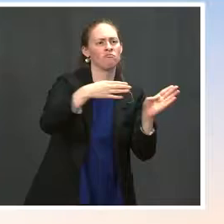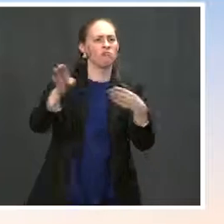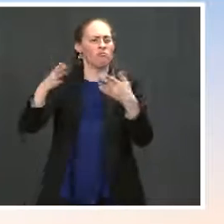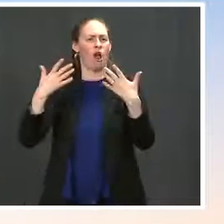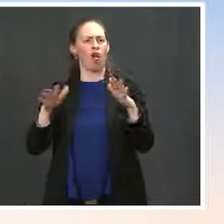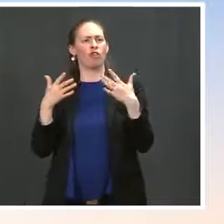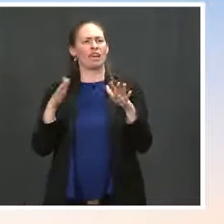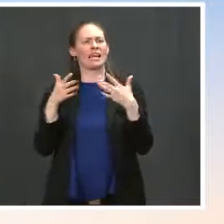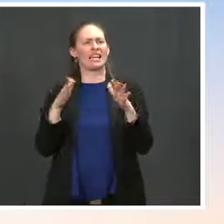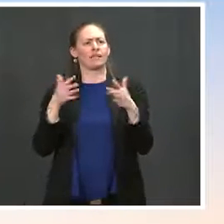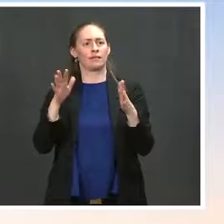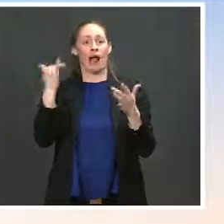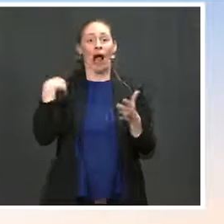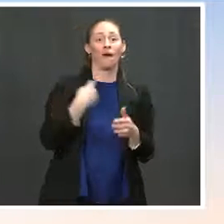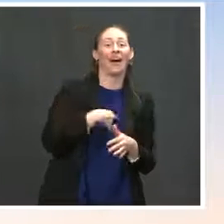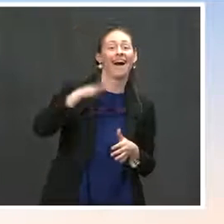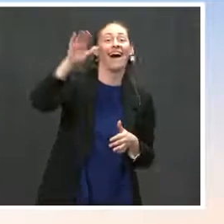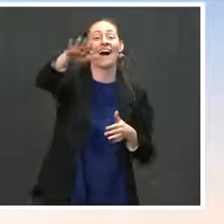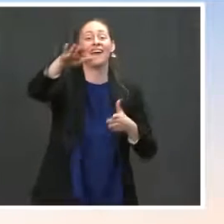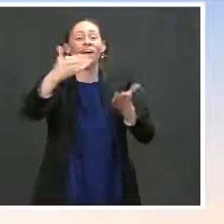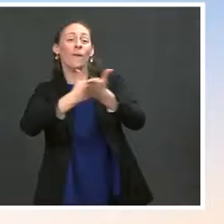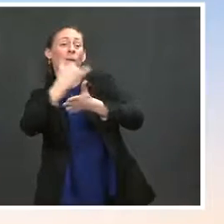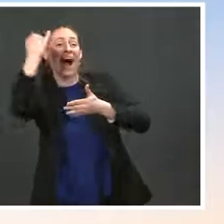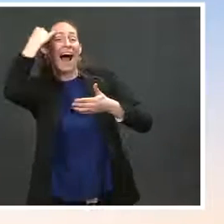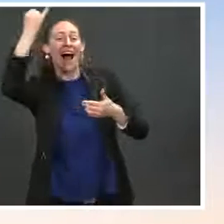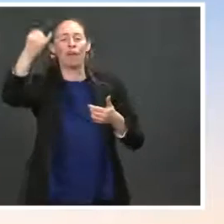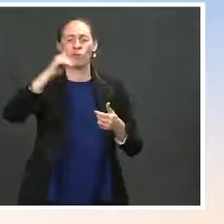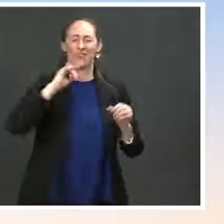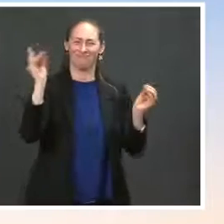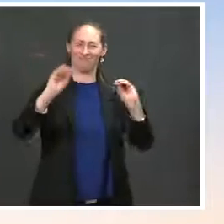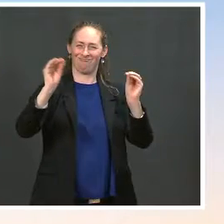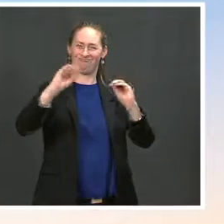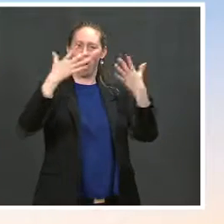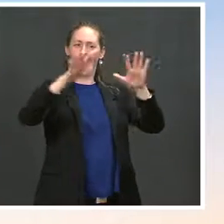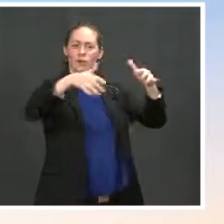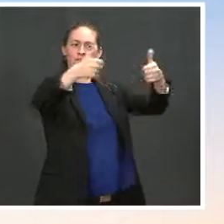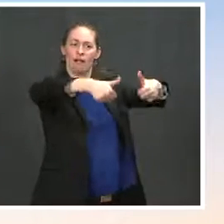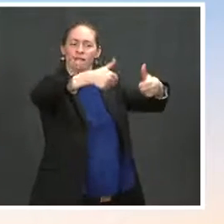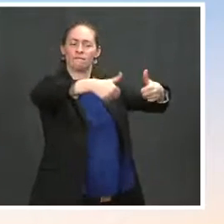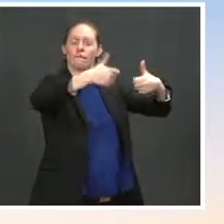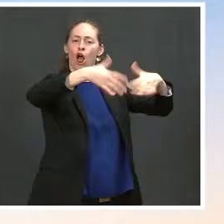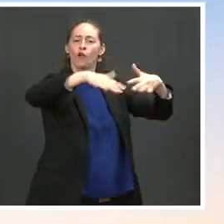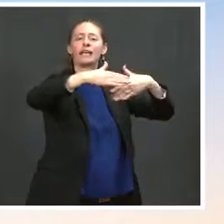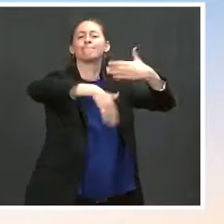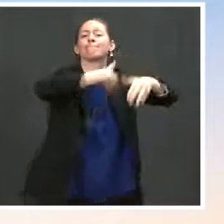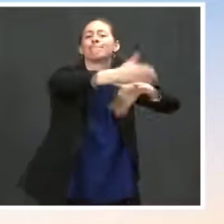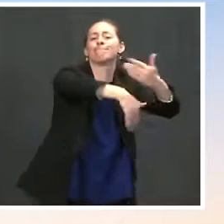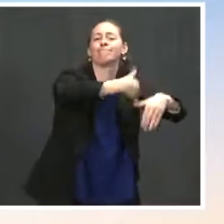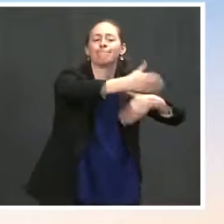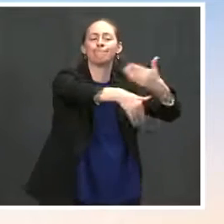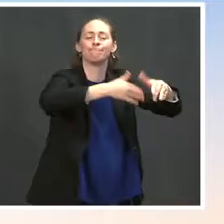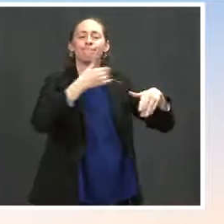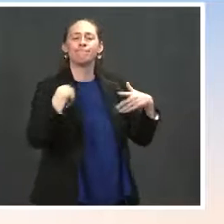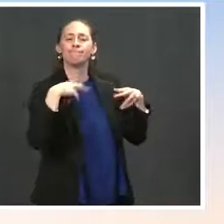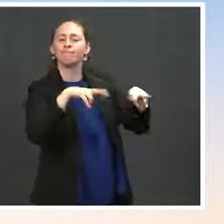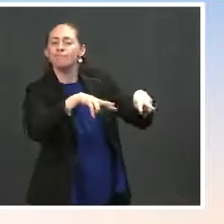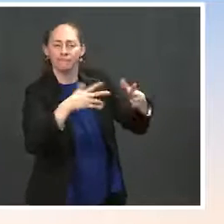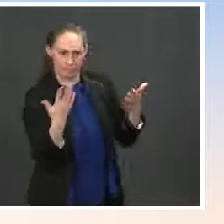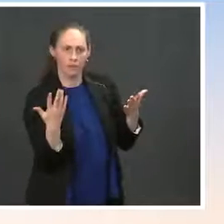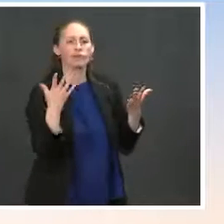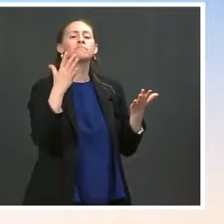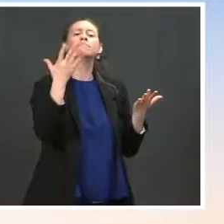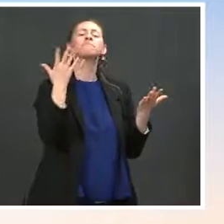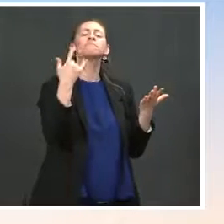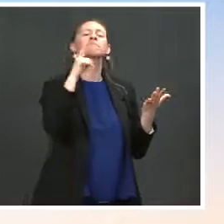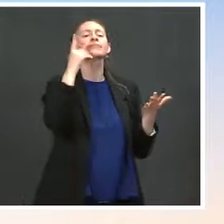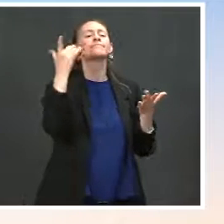proposed a program or anything, this is a transition that's taking place. And we've historically always gone through these